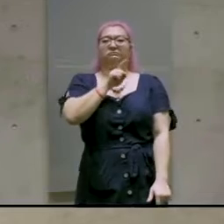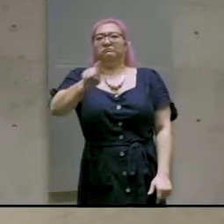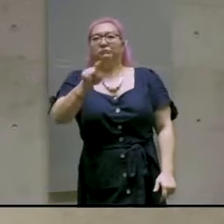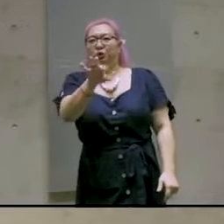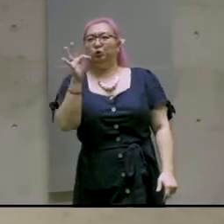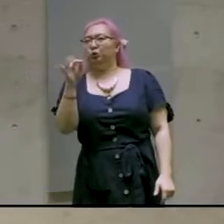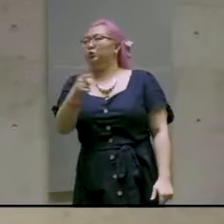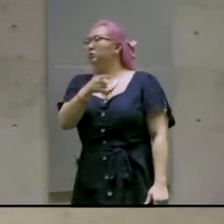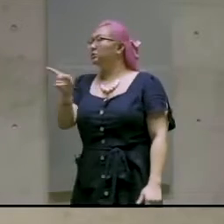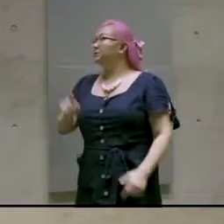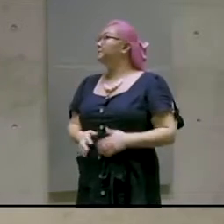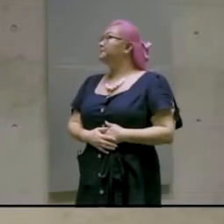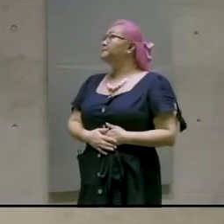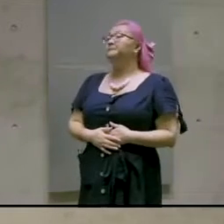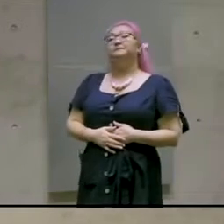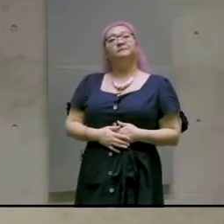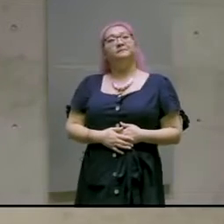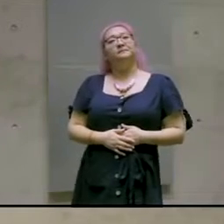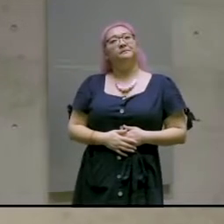problem